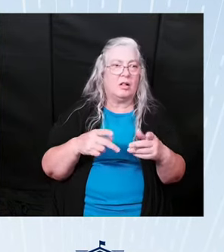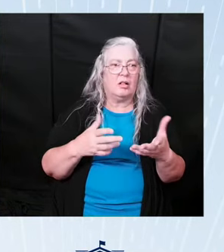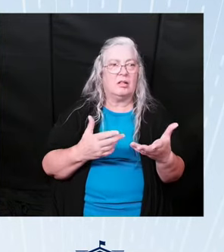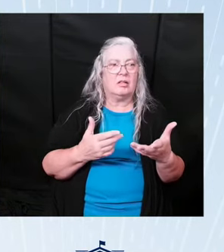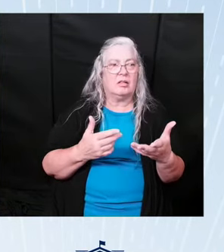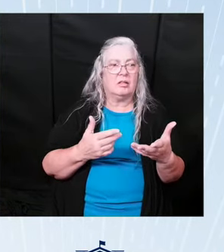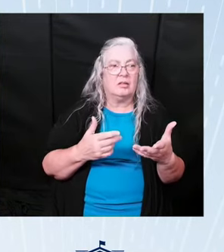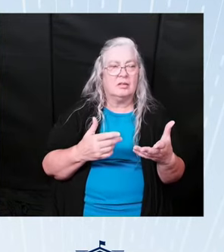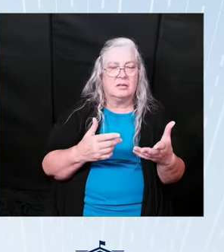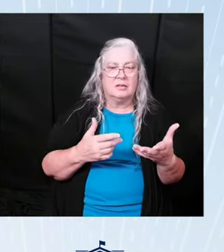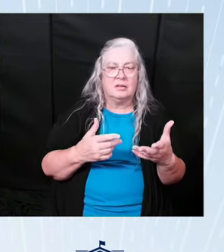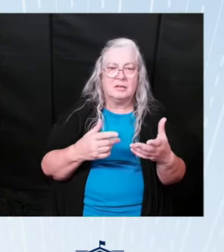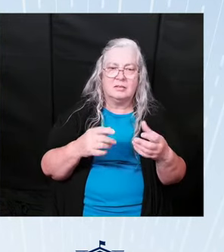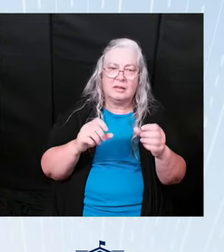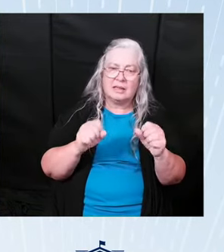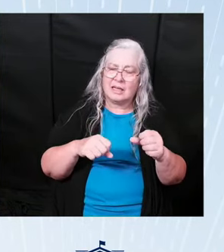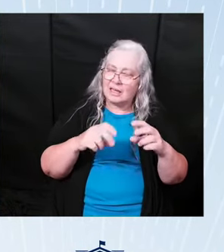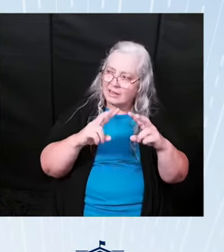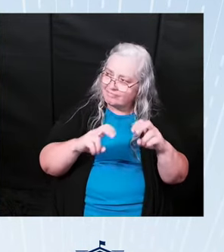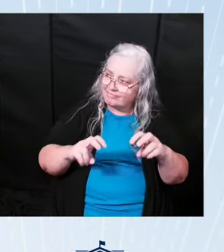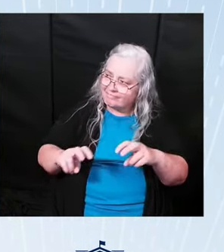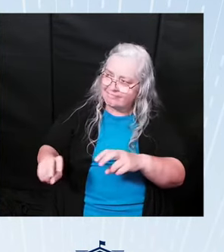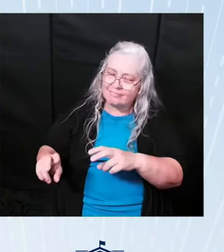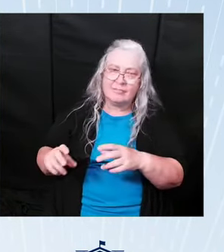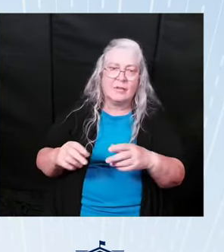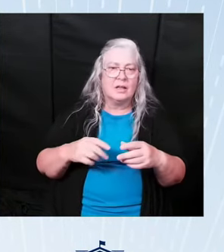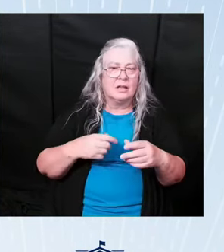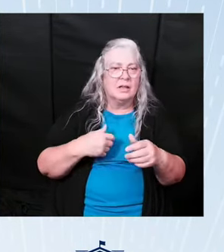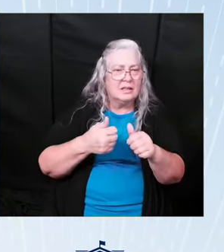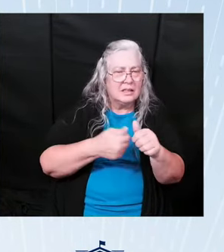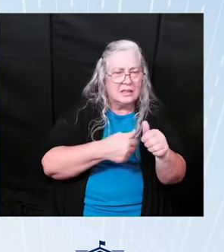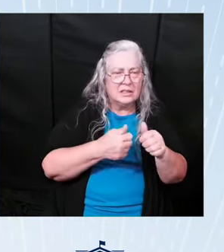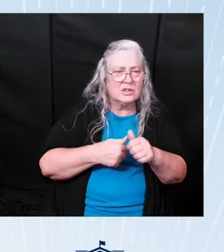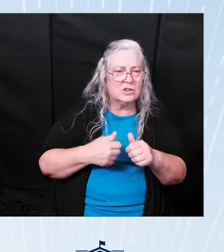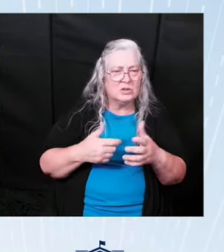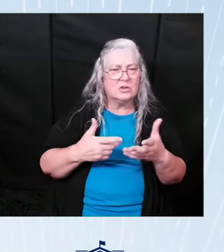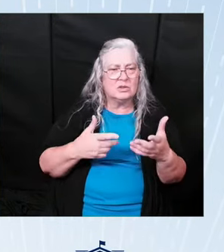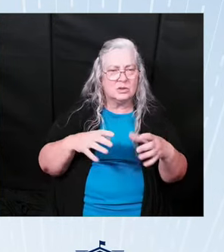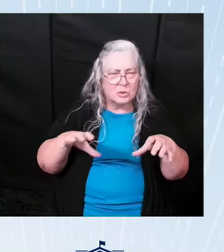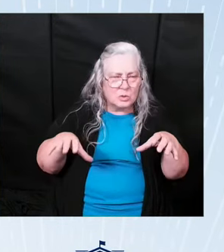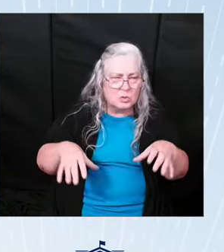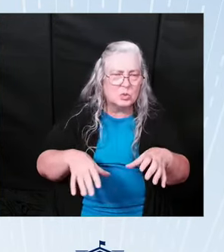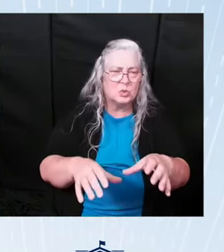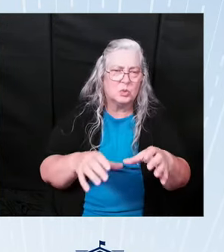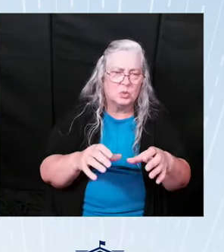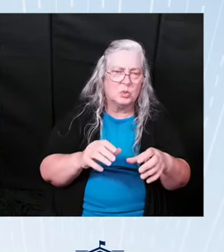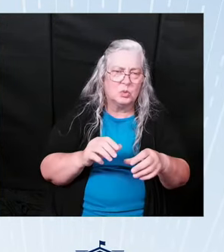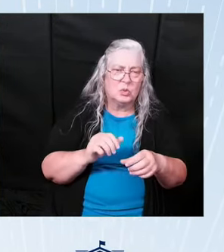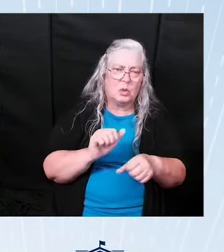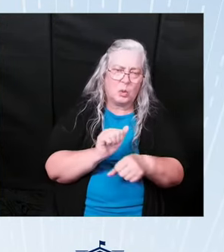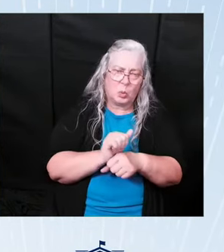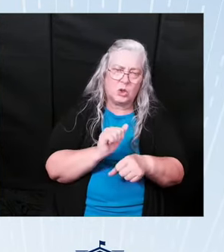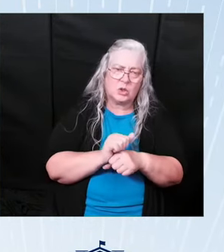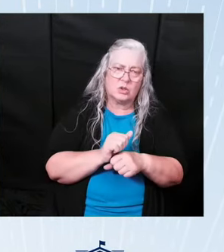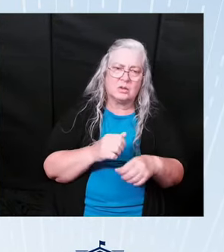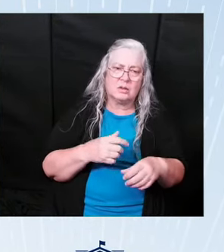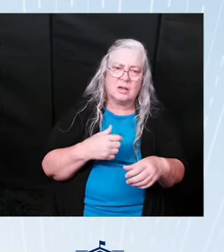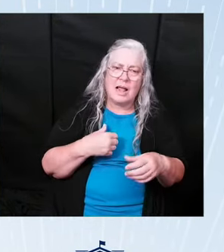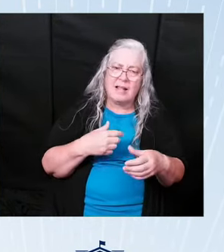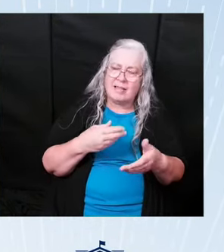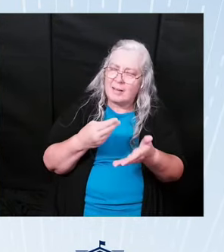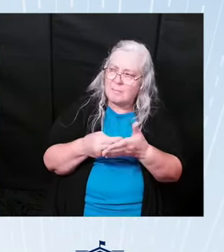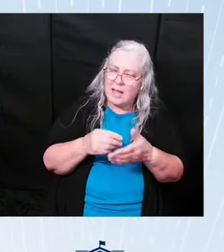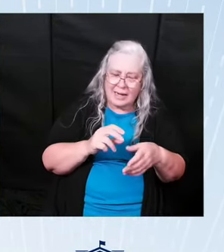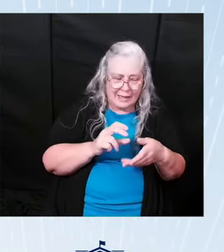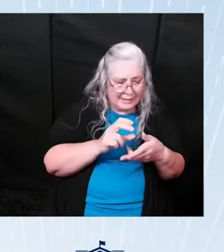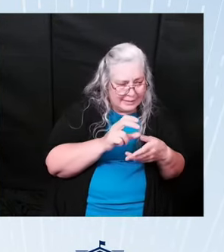person or each entity can bring so that we're getting the dollars to the ground, to the boots on the ground, to the